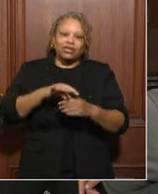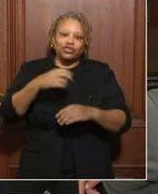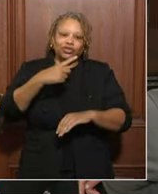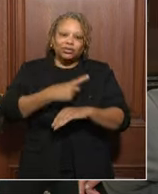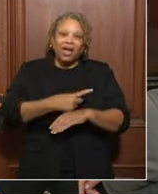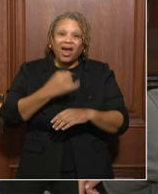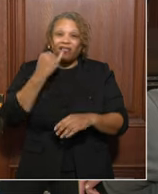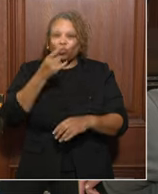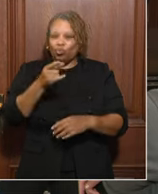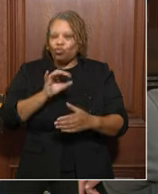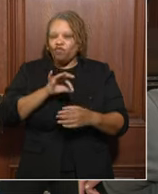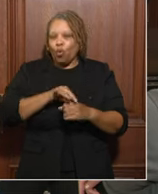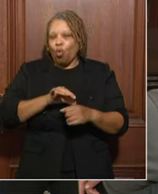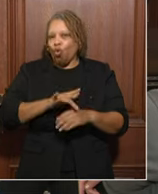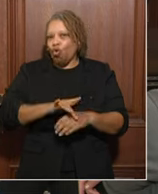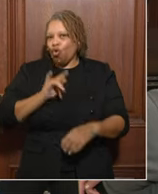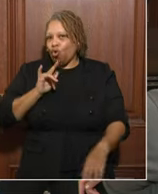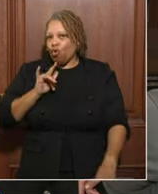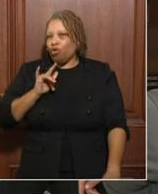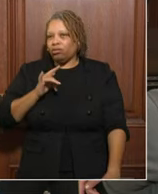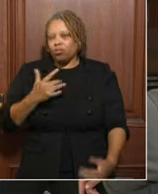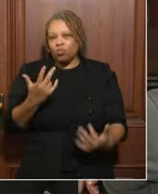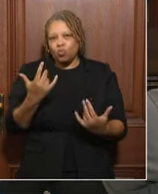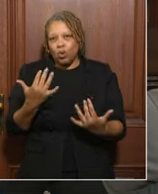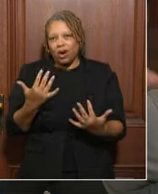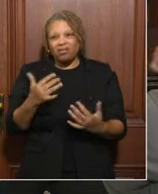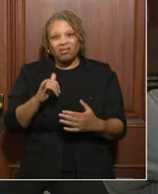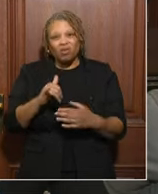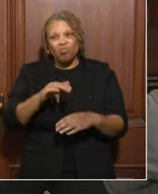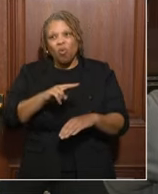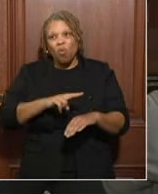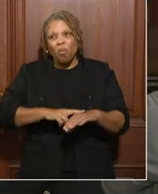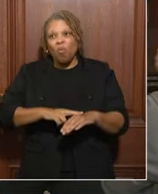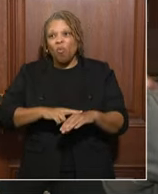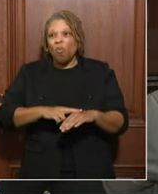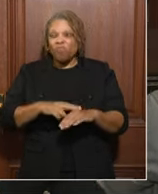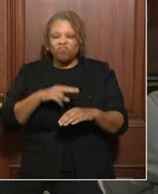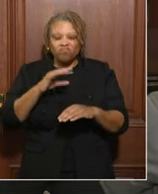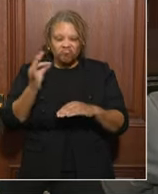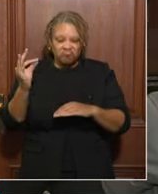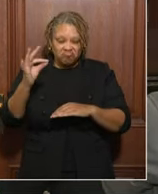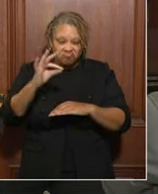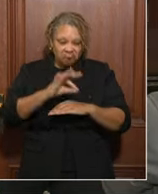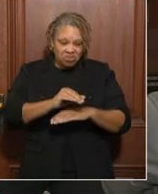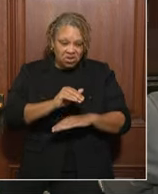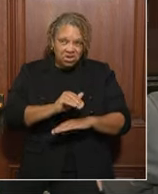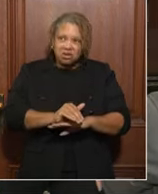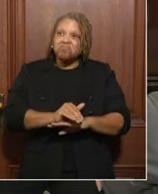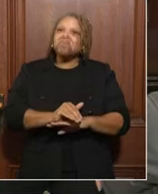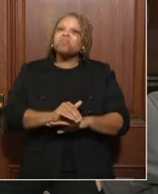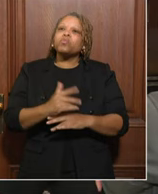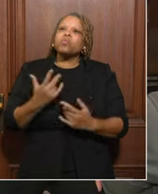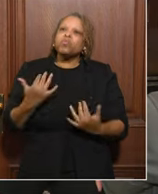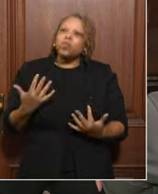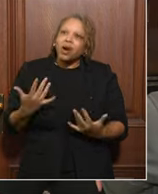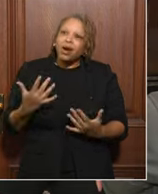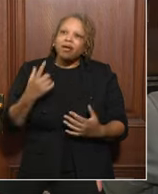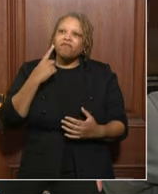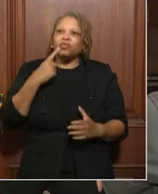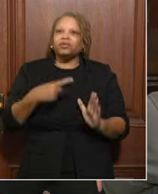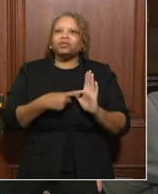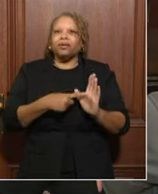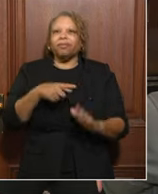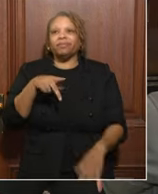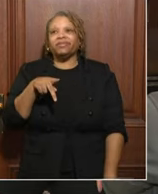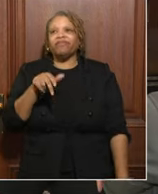that in fact would be normal, that we don't have a call out of Pennsylvania, for example, on election night. So we